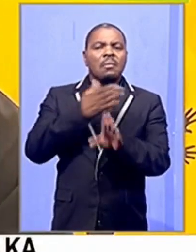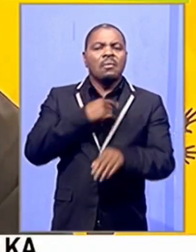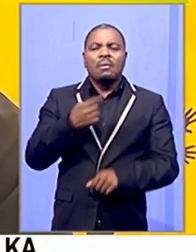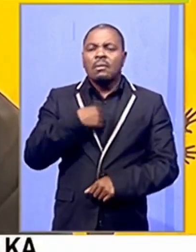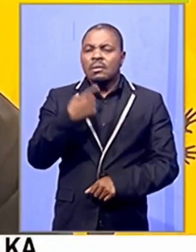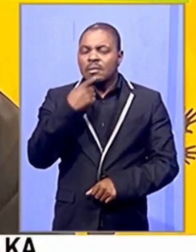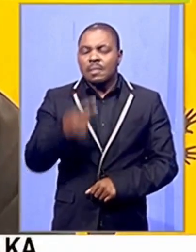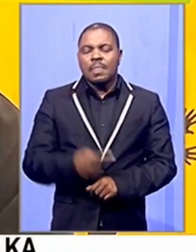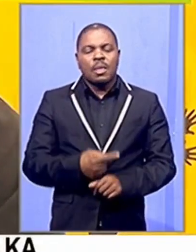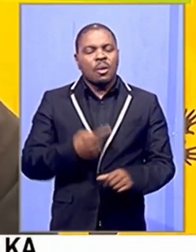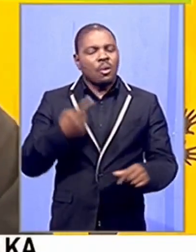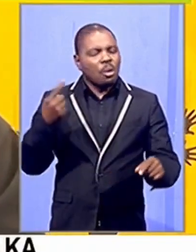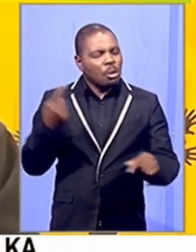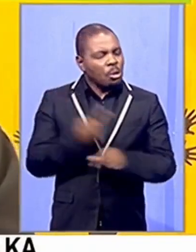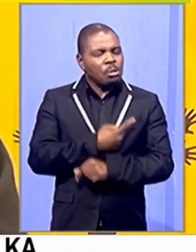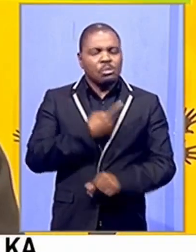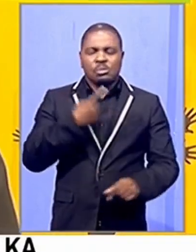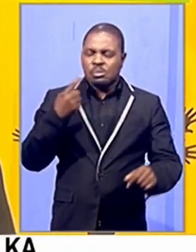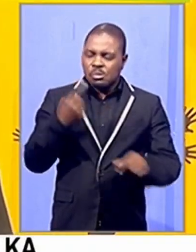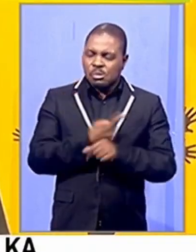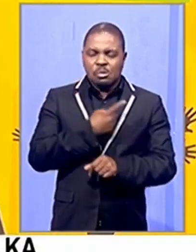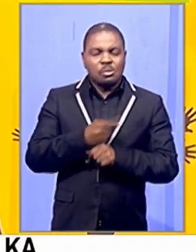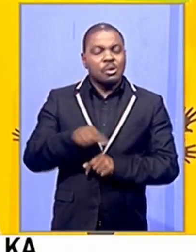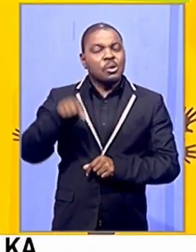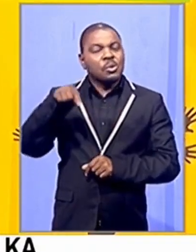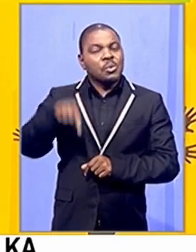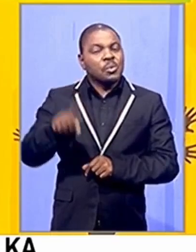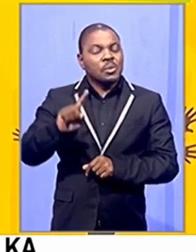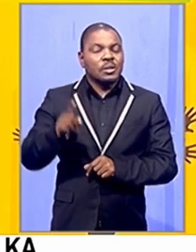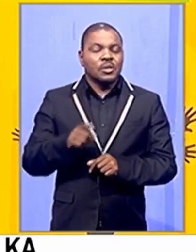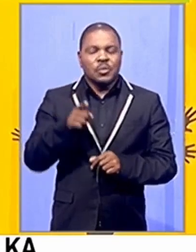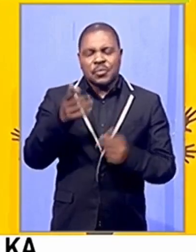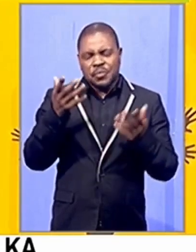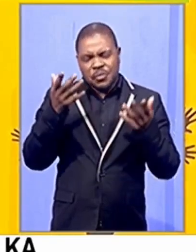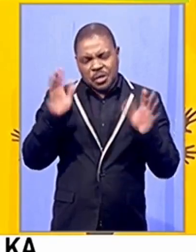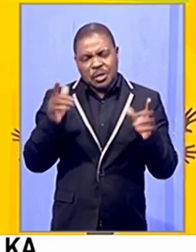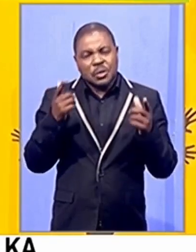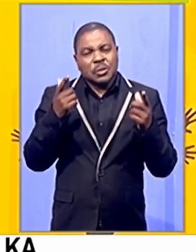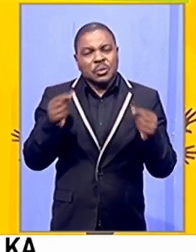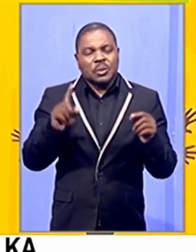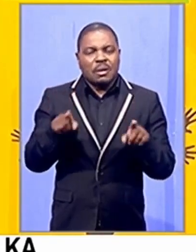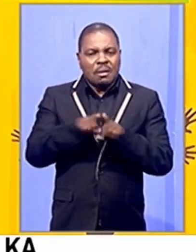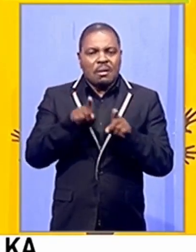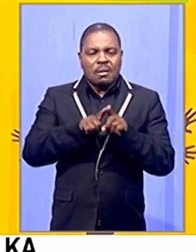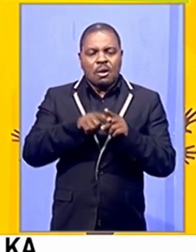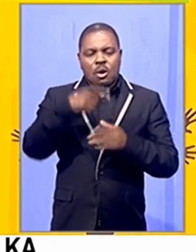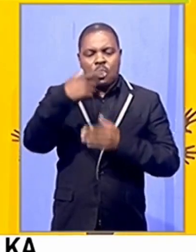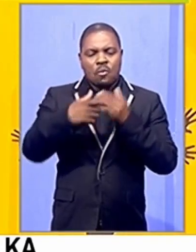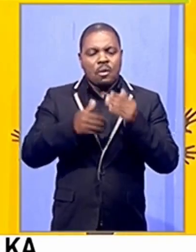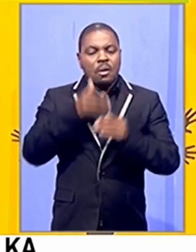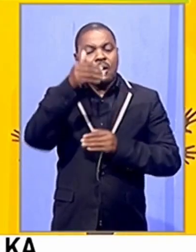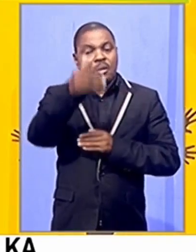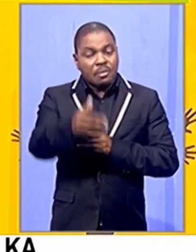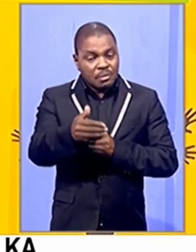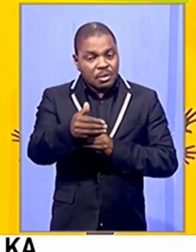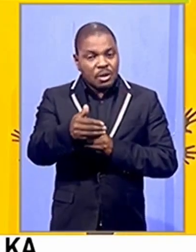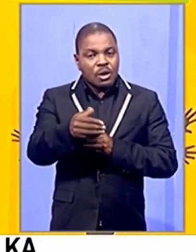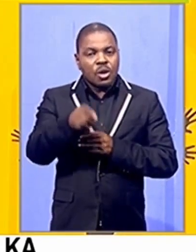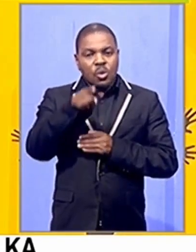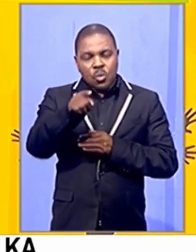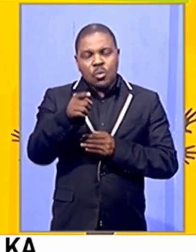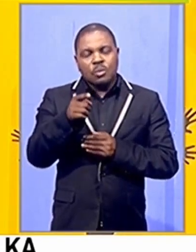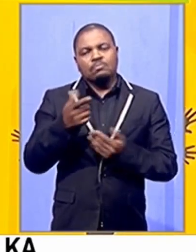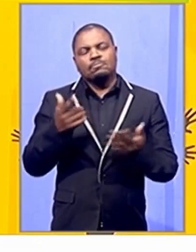you've always been able, even after conferences, to